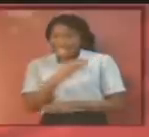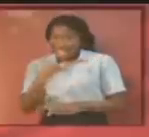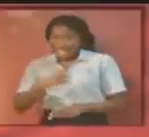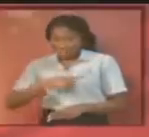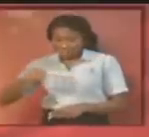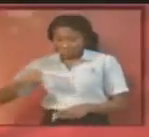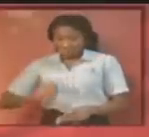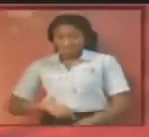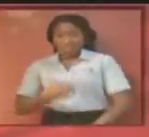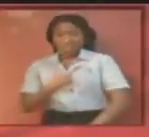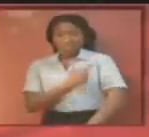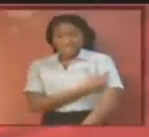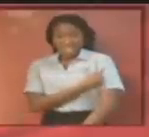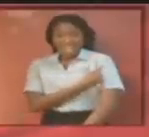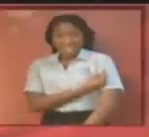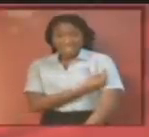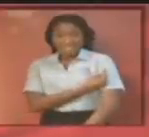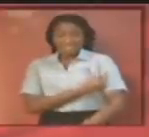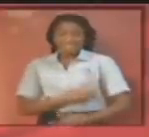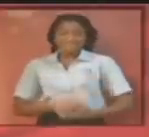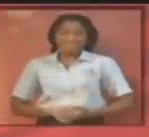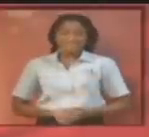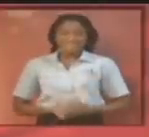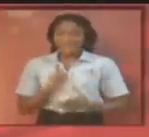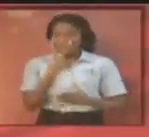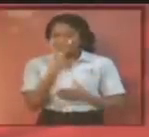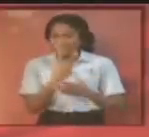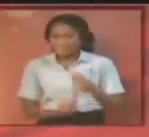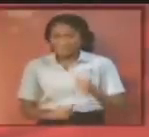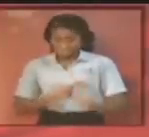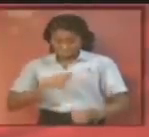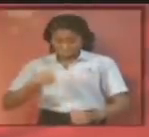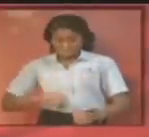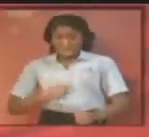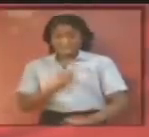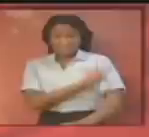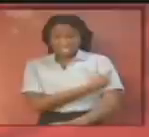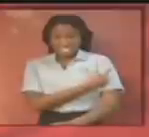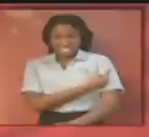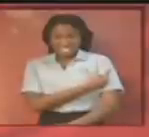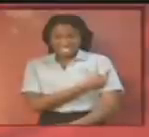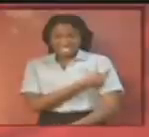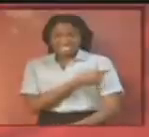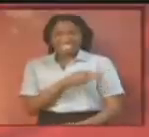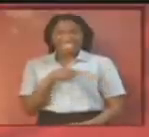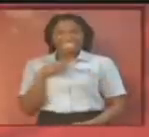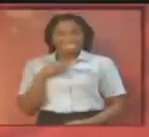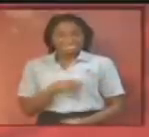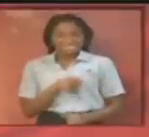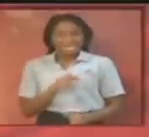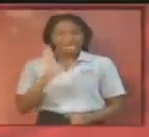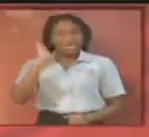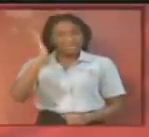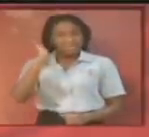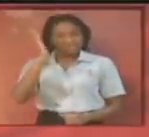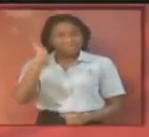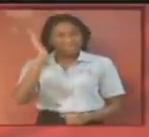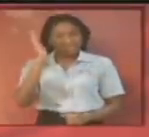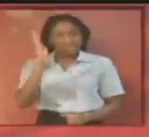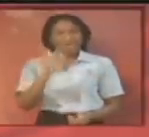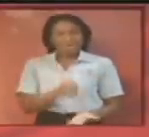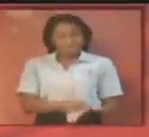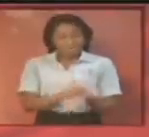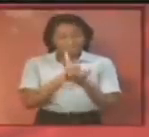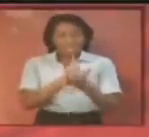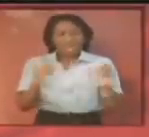Sinovac are the same type of inactivated whole virus vaccine. So Sinopharm would be expected to perform very